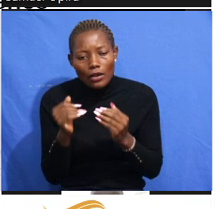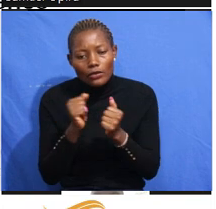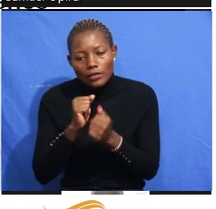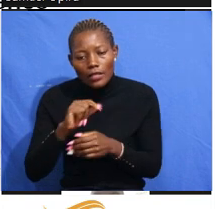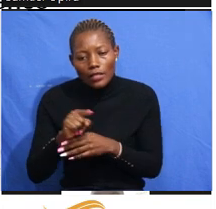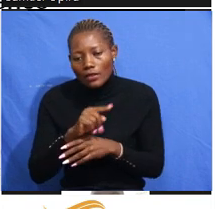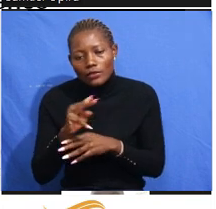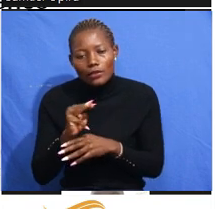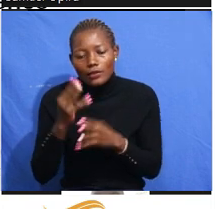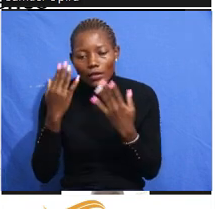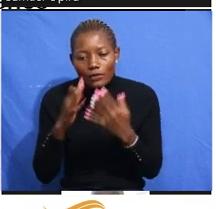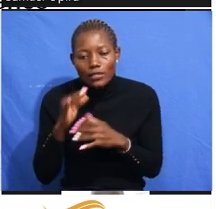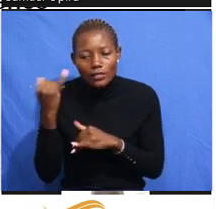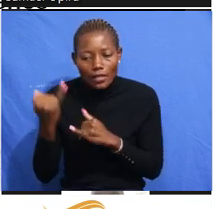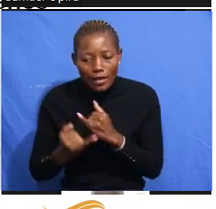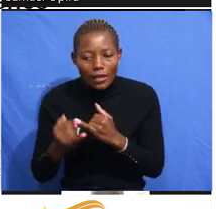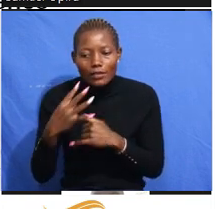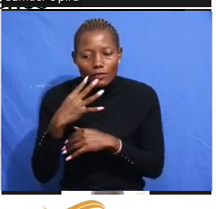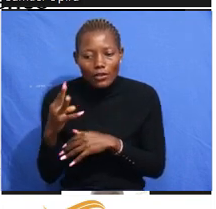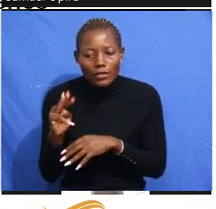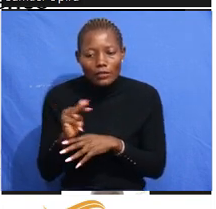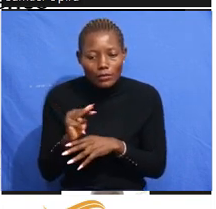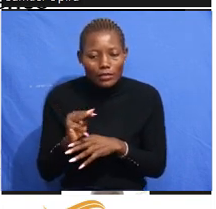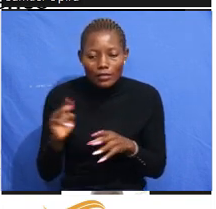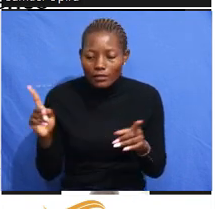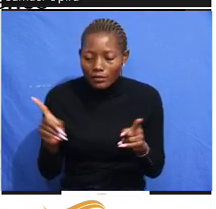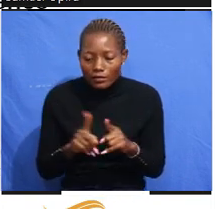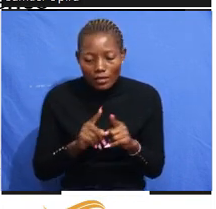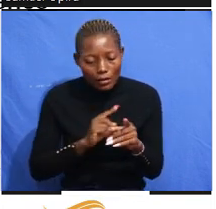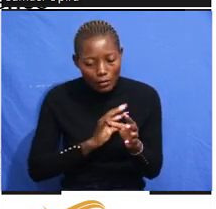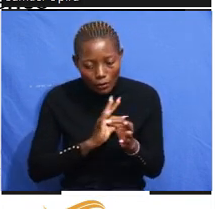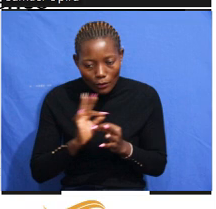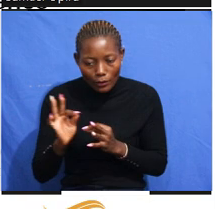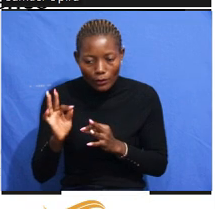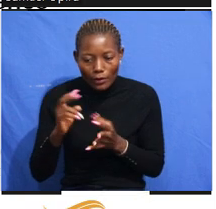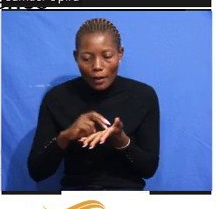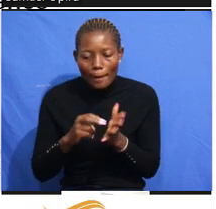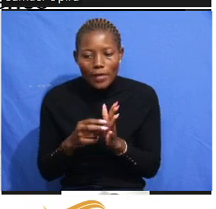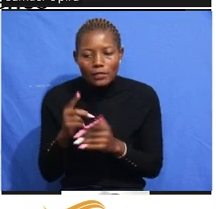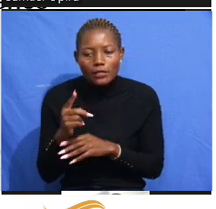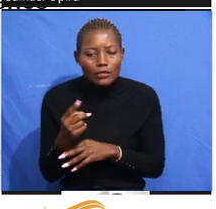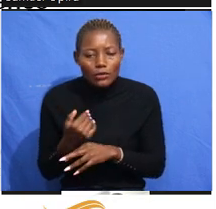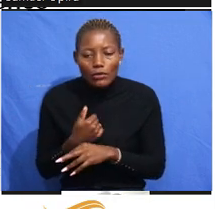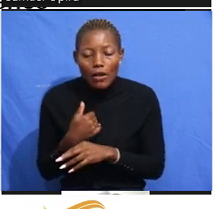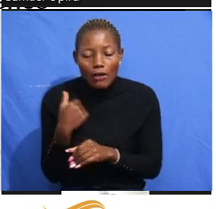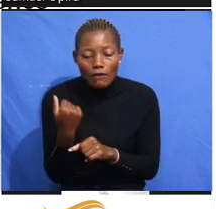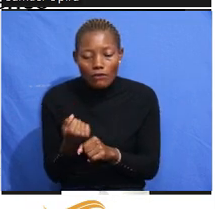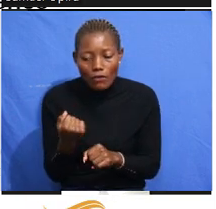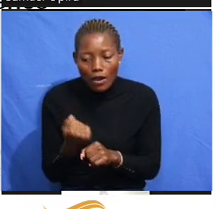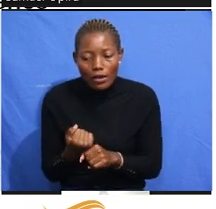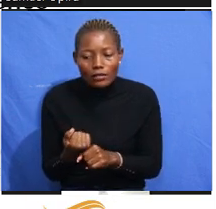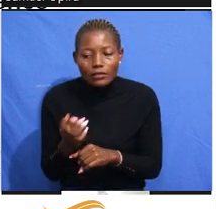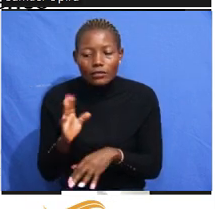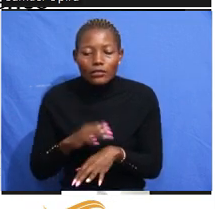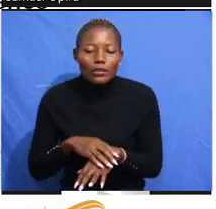now, that last 400 meters is almost like a sprint. So that means that you have also worked on the